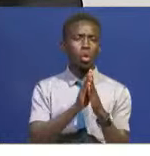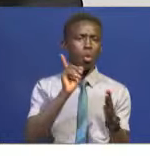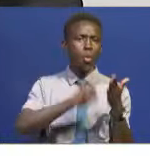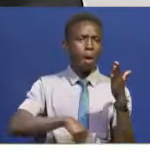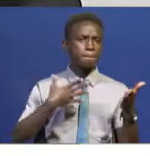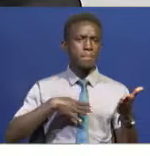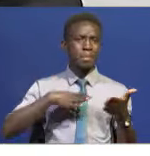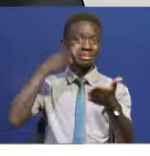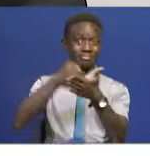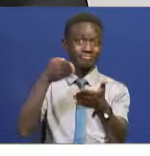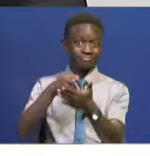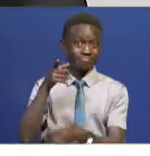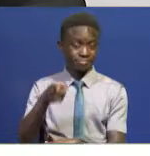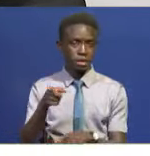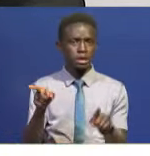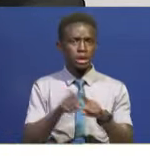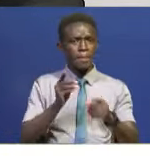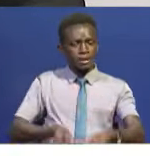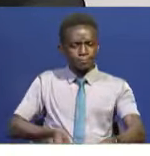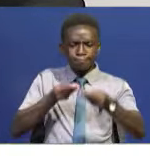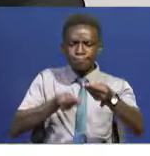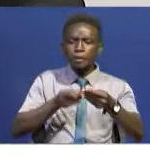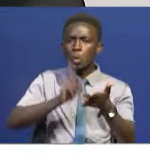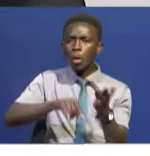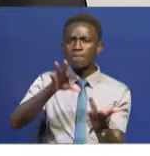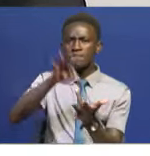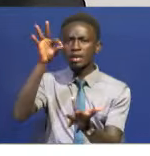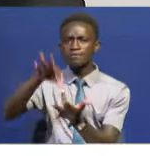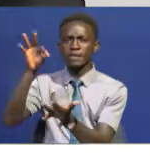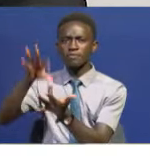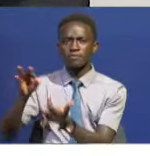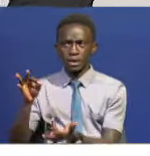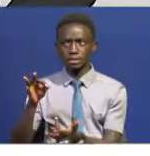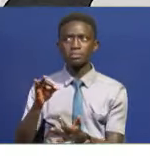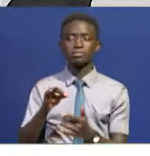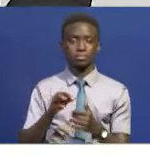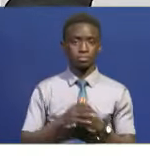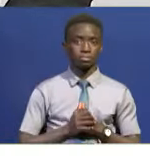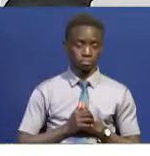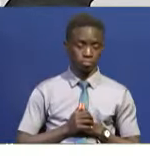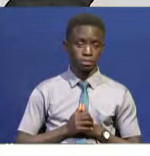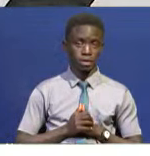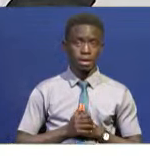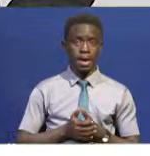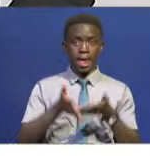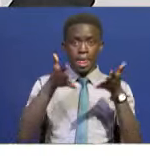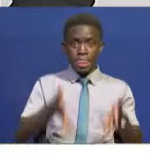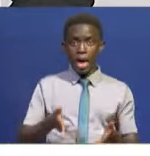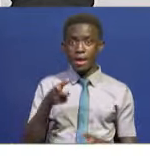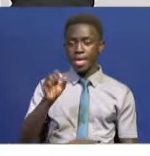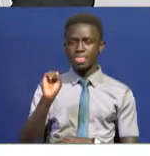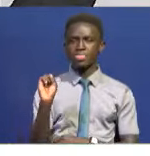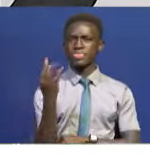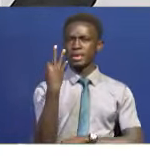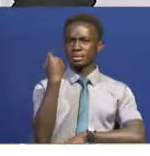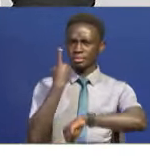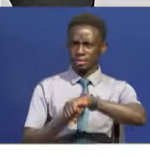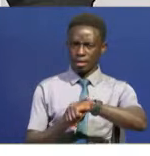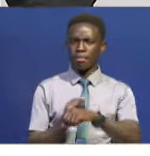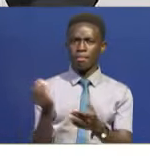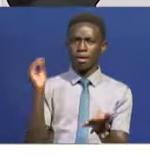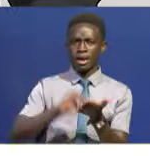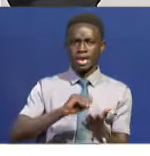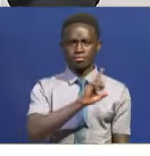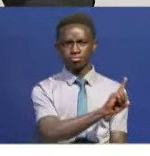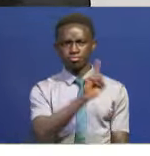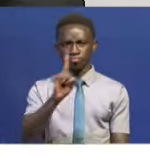their findings, or opt to probe the allegations against her through plenary. This will be the third time she will be appearing